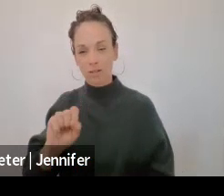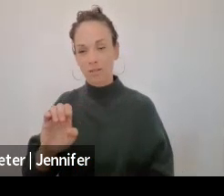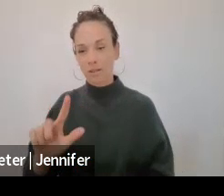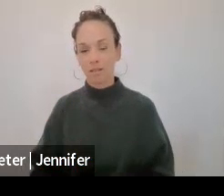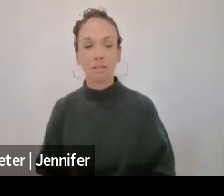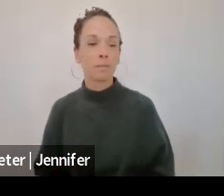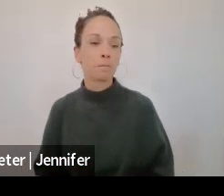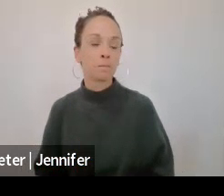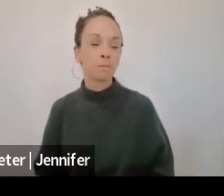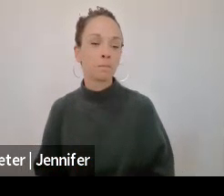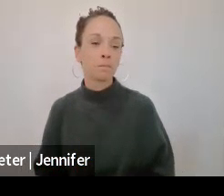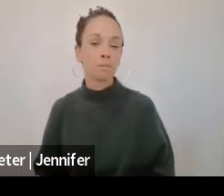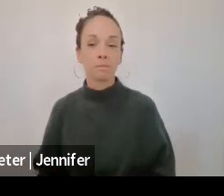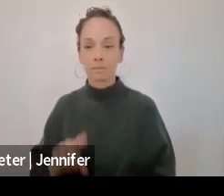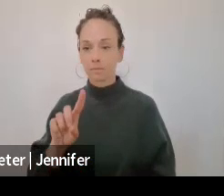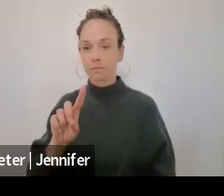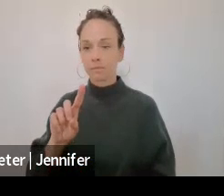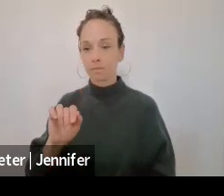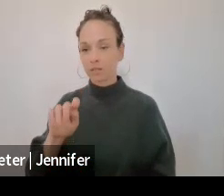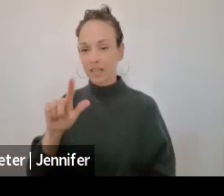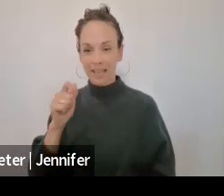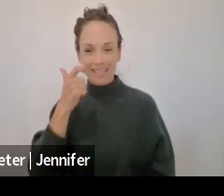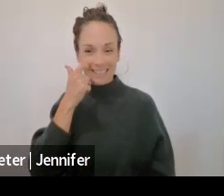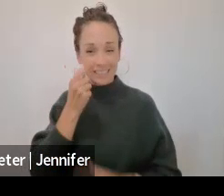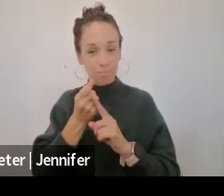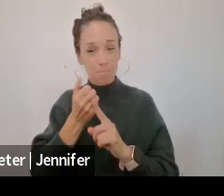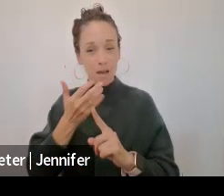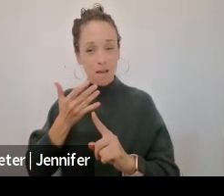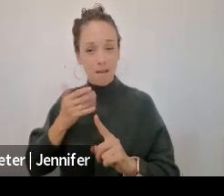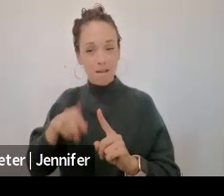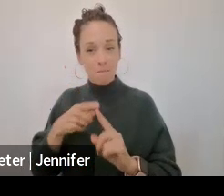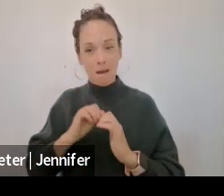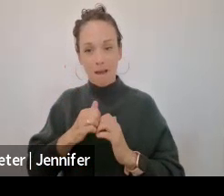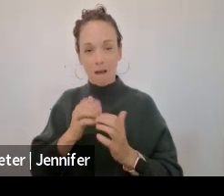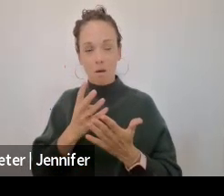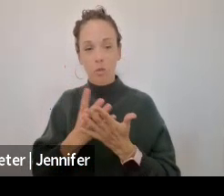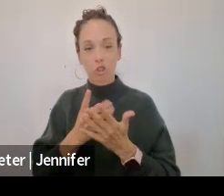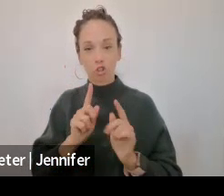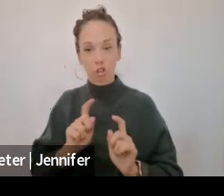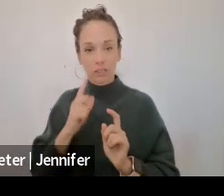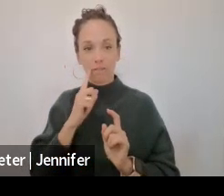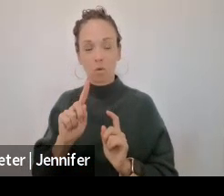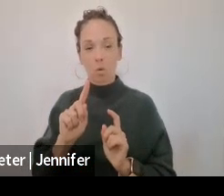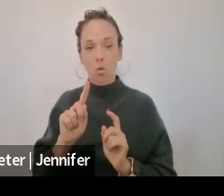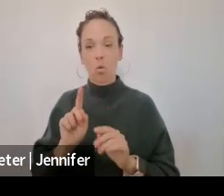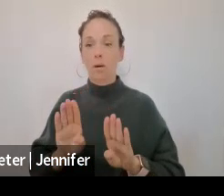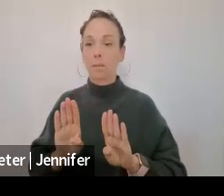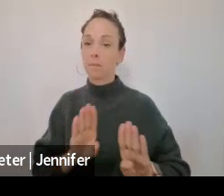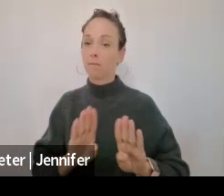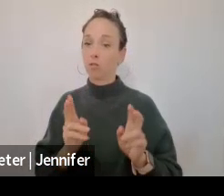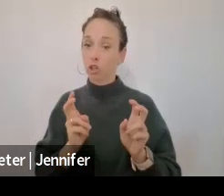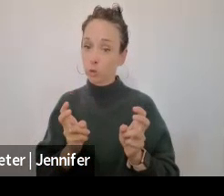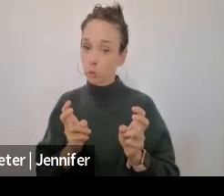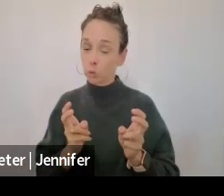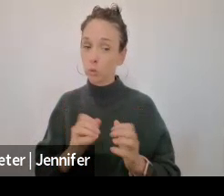Daniella very thoroughly talked about why and how we can screen for behavioral issues and how we